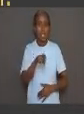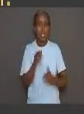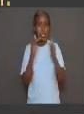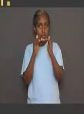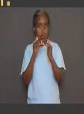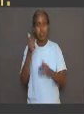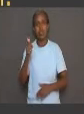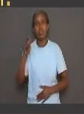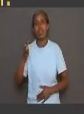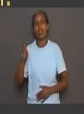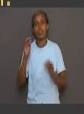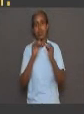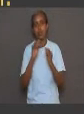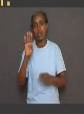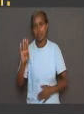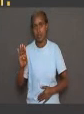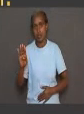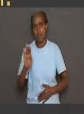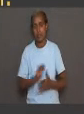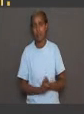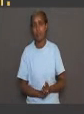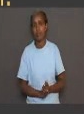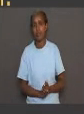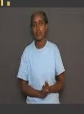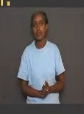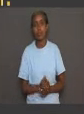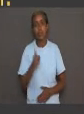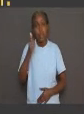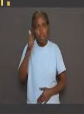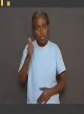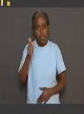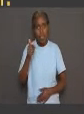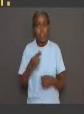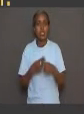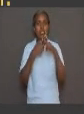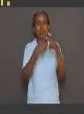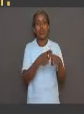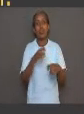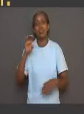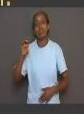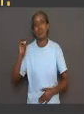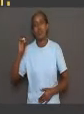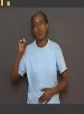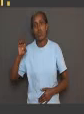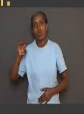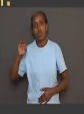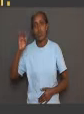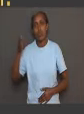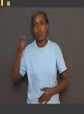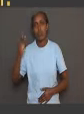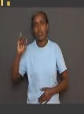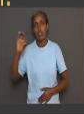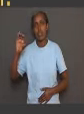equals ax plus b, a is called the coefficient